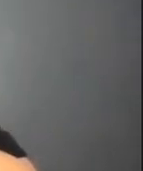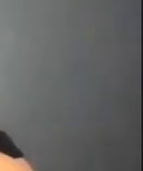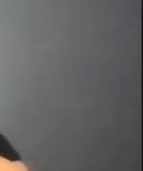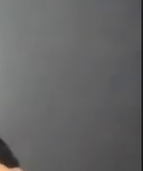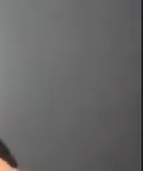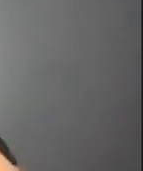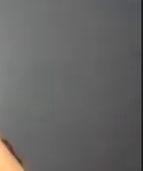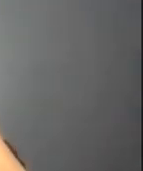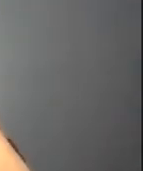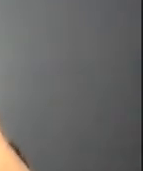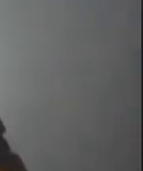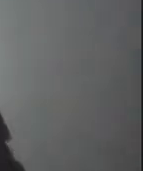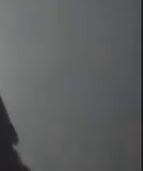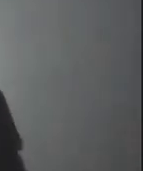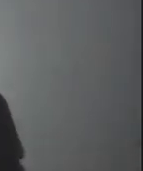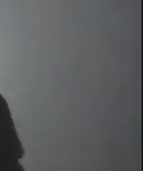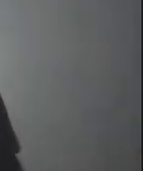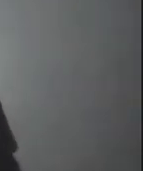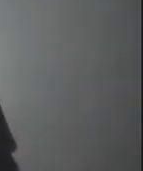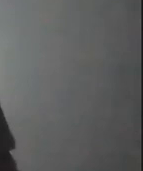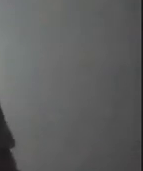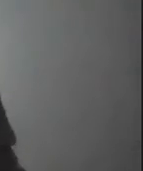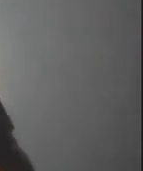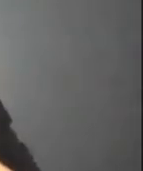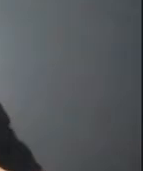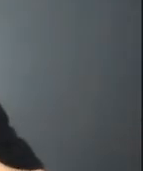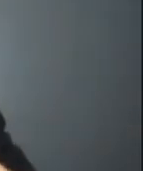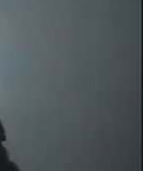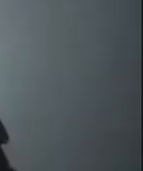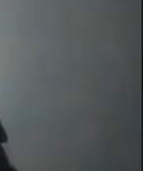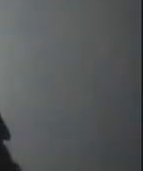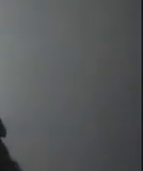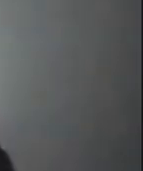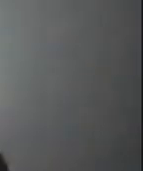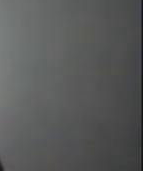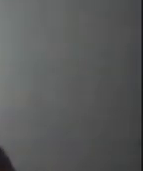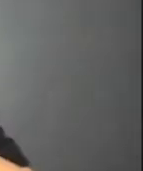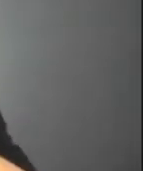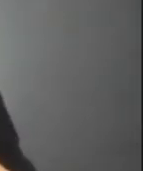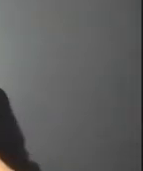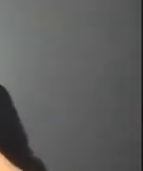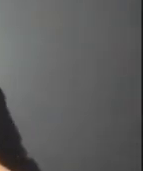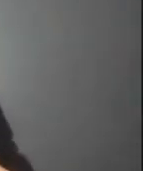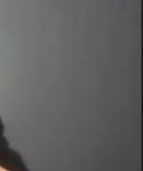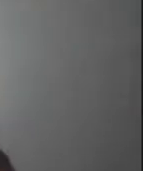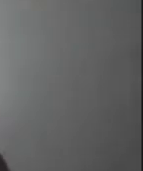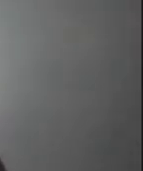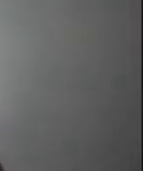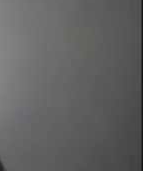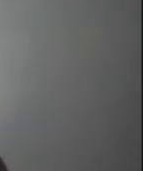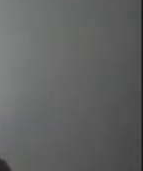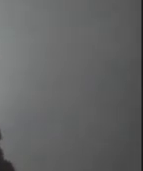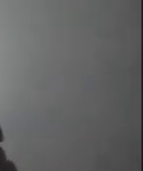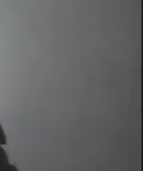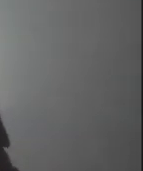the end. We would be quite pleased to see those who are putting in work for accreditation, to see the volume of it. We're not going to look at it